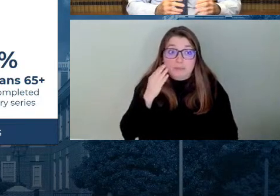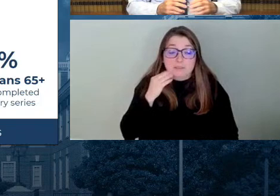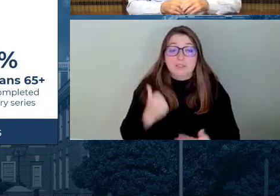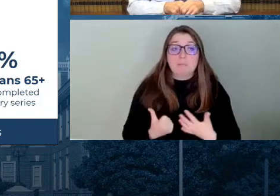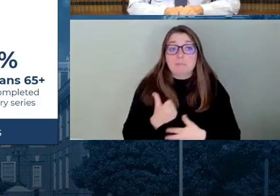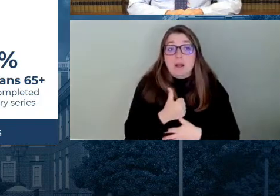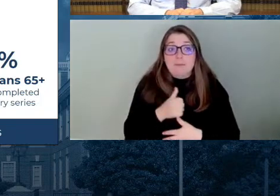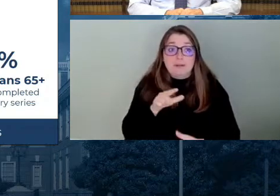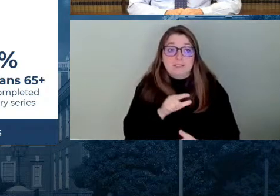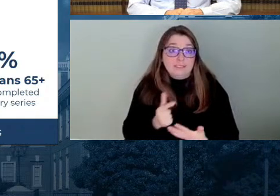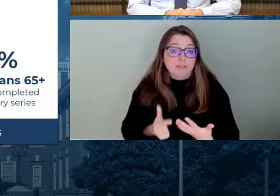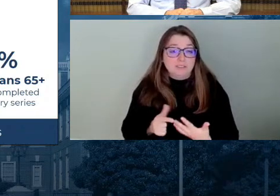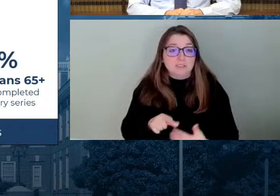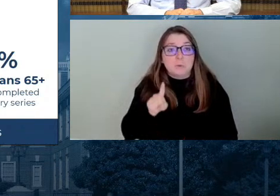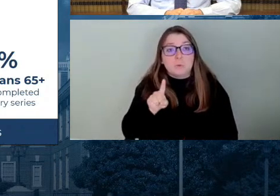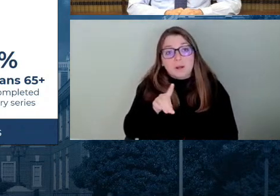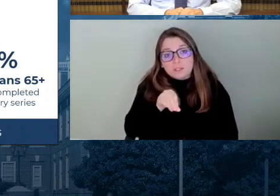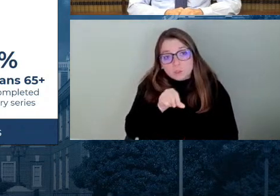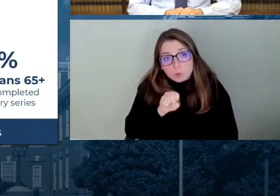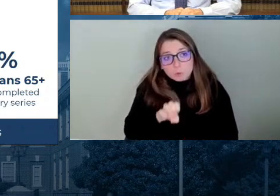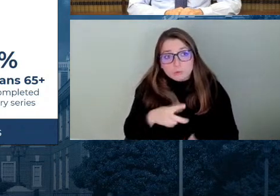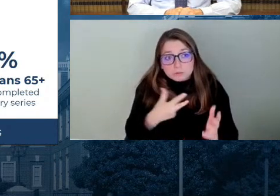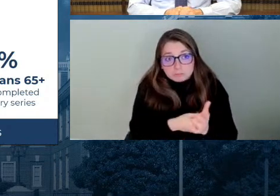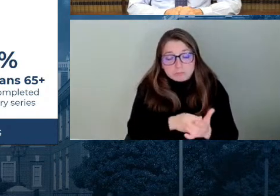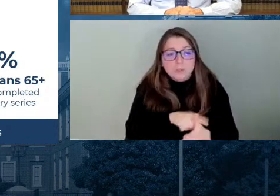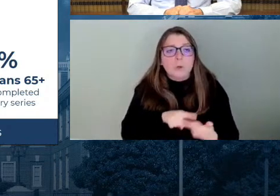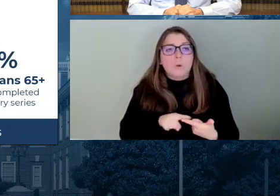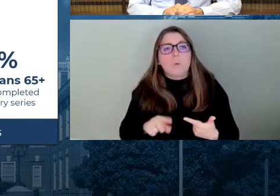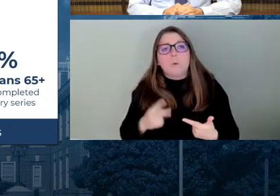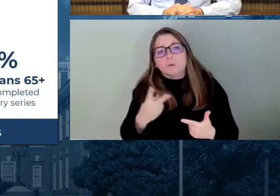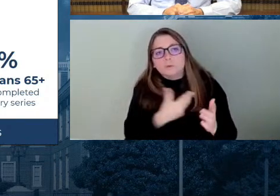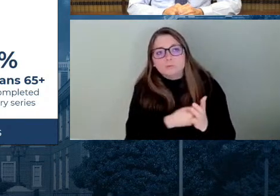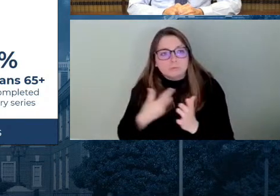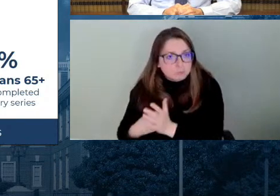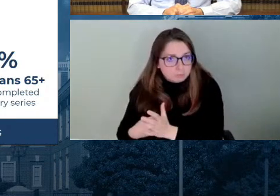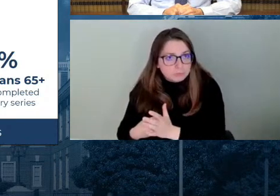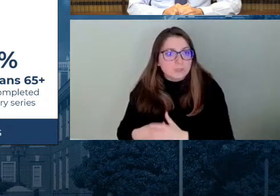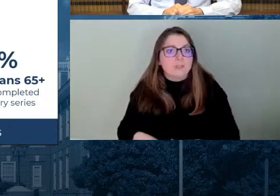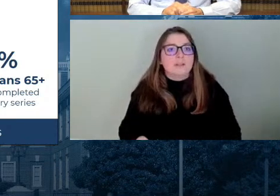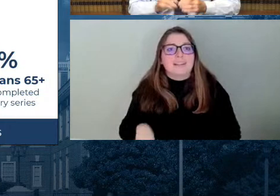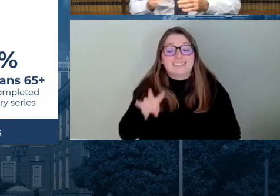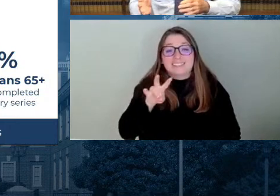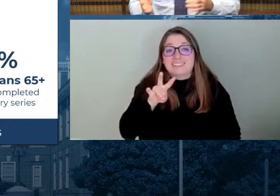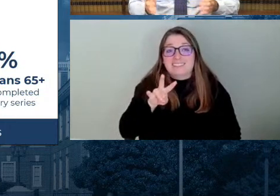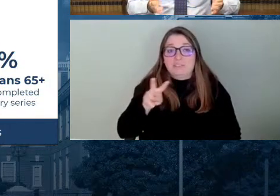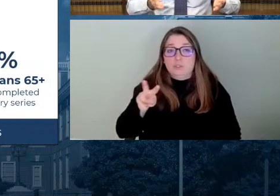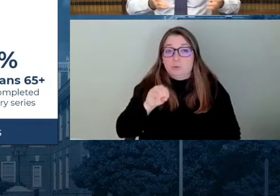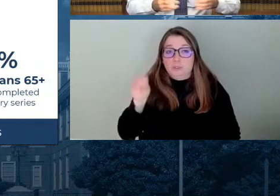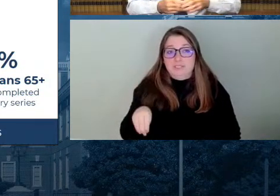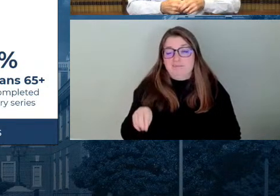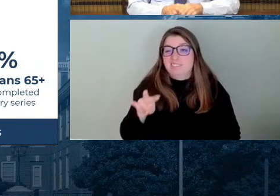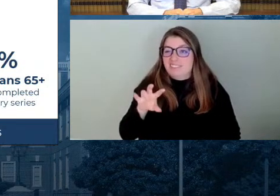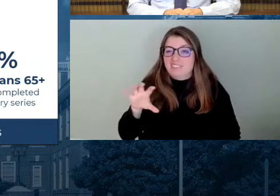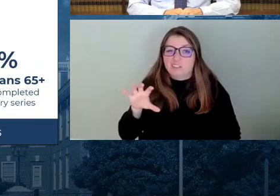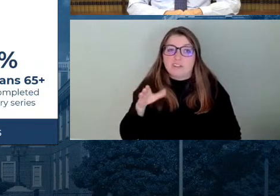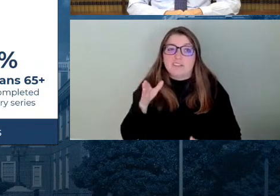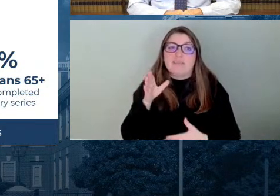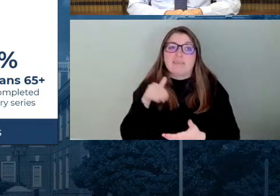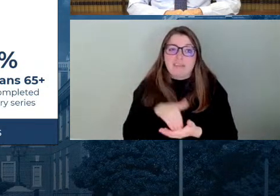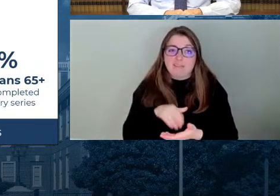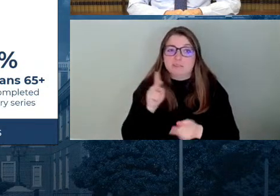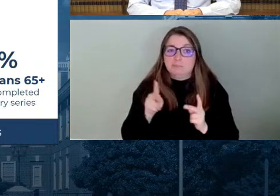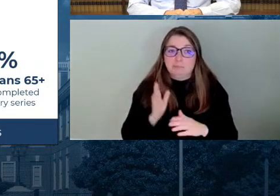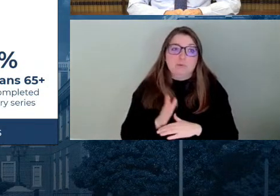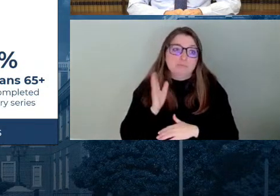or 2-dose vaccine, at 72% or over 700,000. And if you break that down, if you can see the numbers